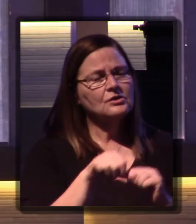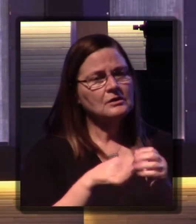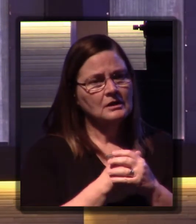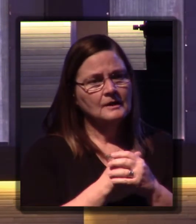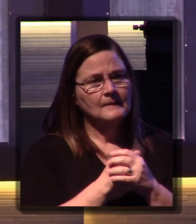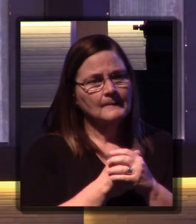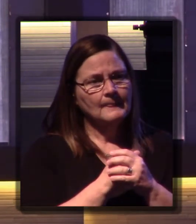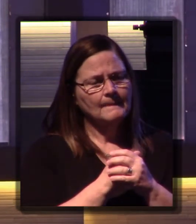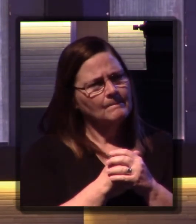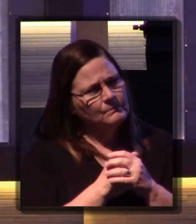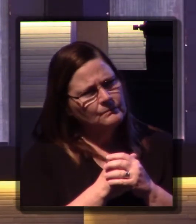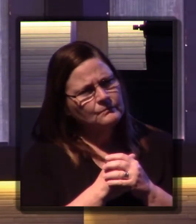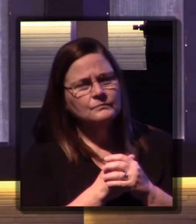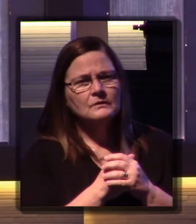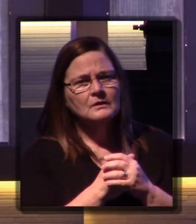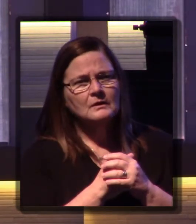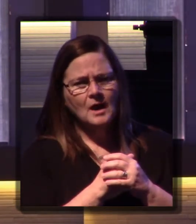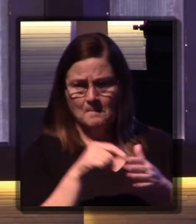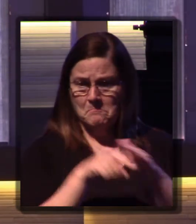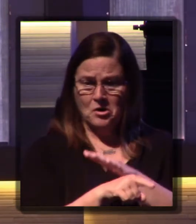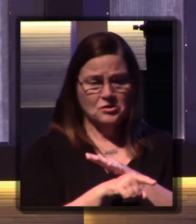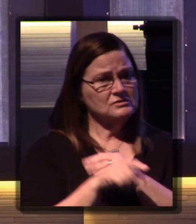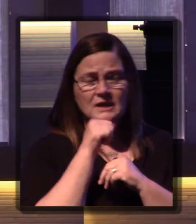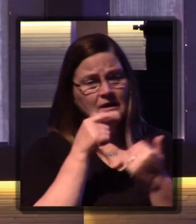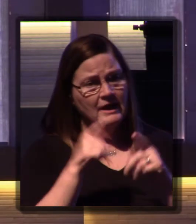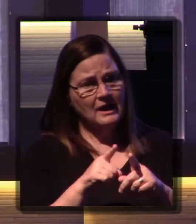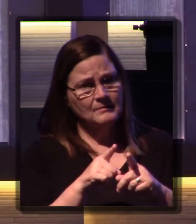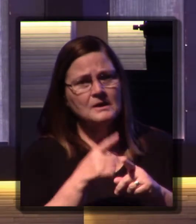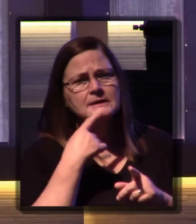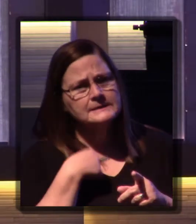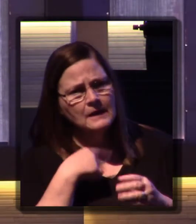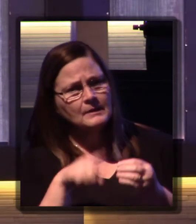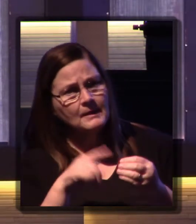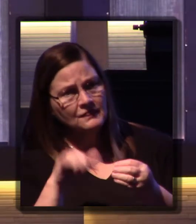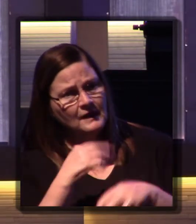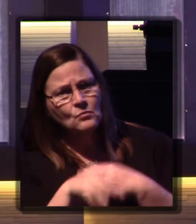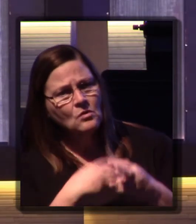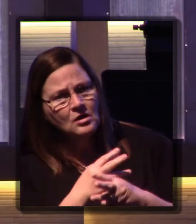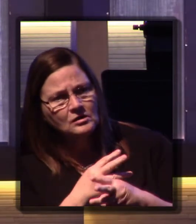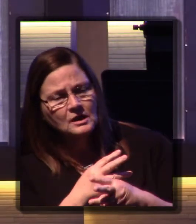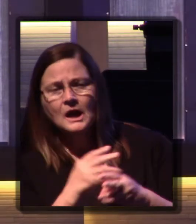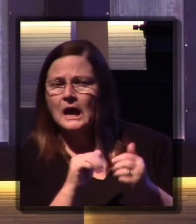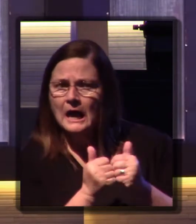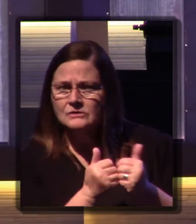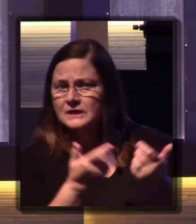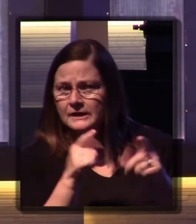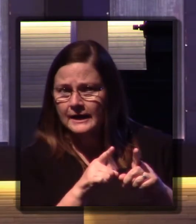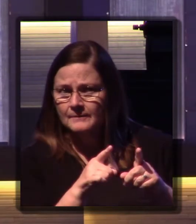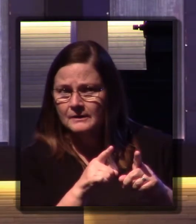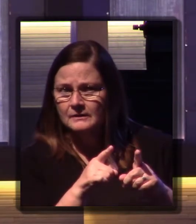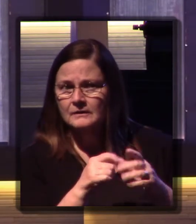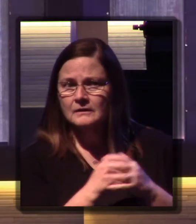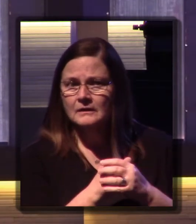and chastity and all the other things? You mean to tell me that murder is not going to exist? Tell me about that world. How are you going to